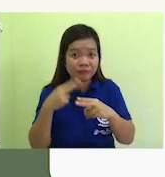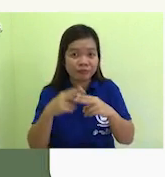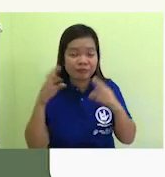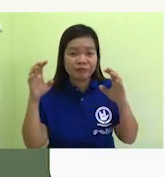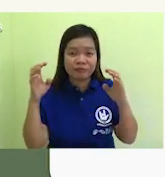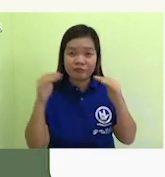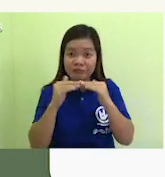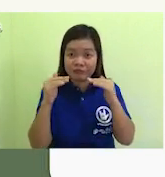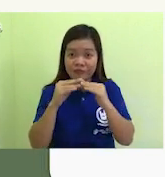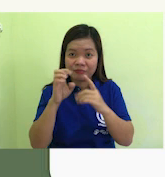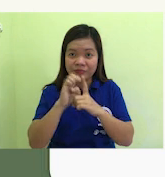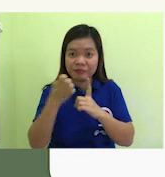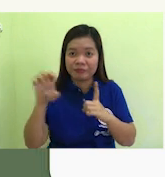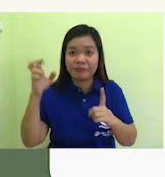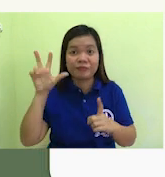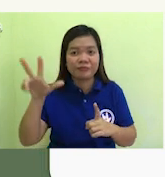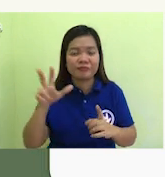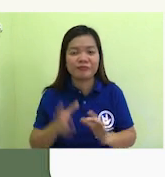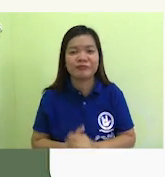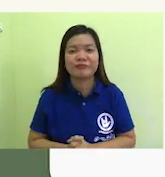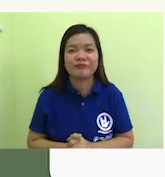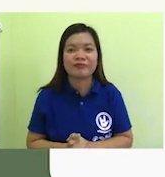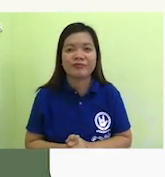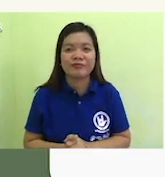Let's name this equation 3.